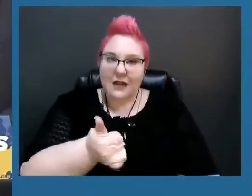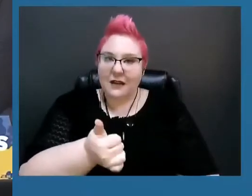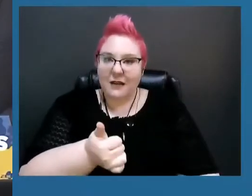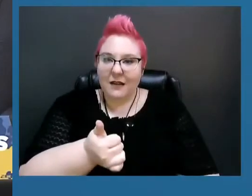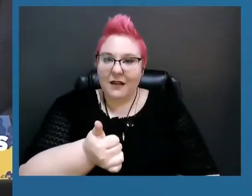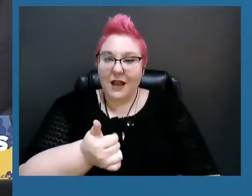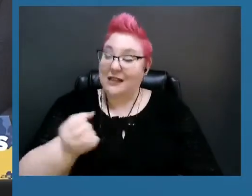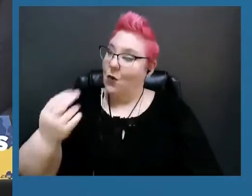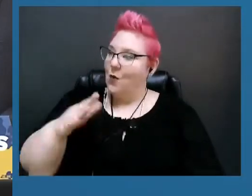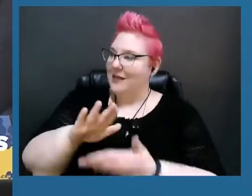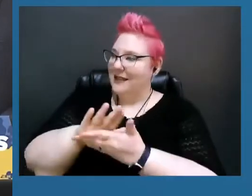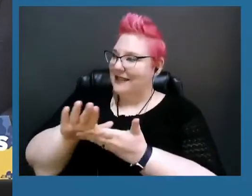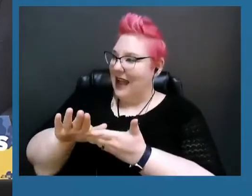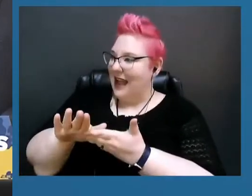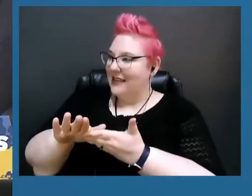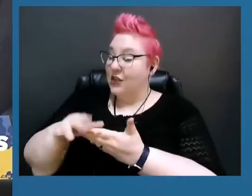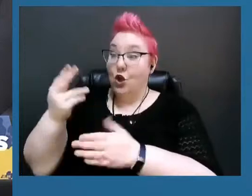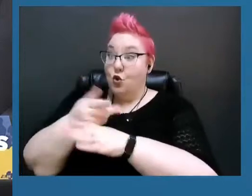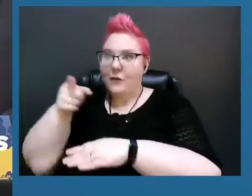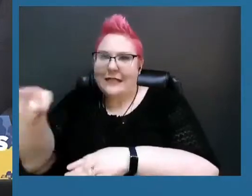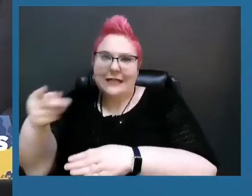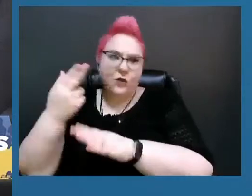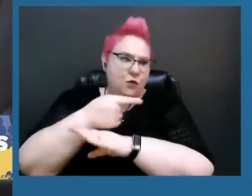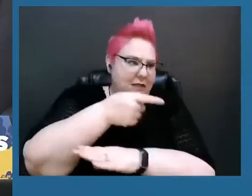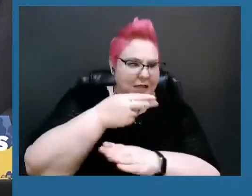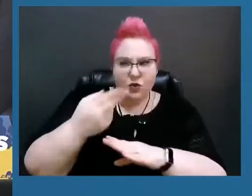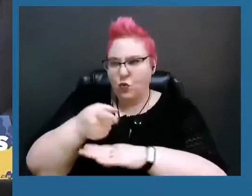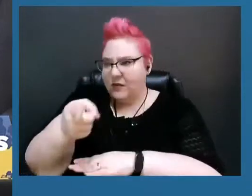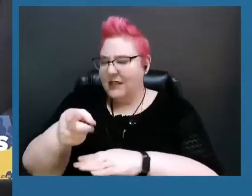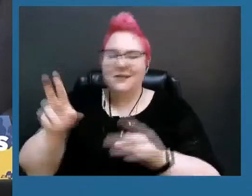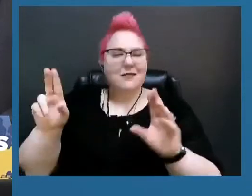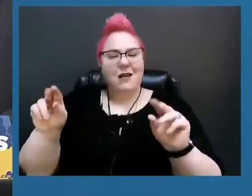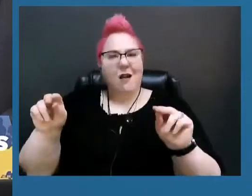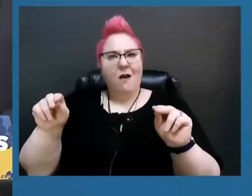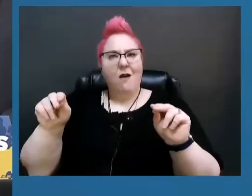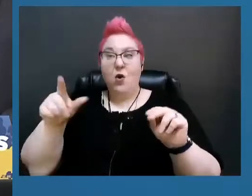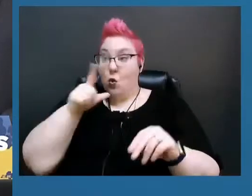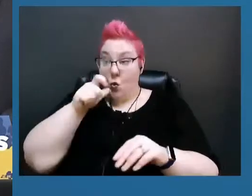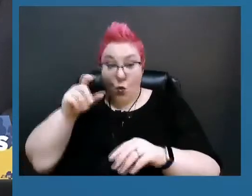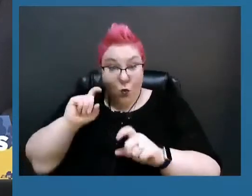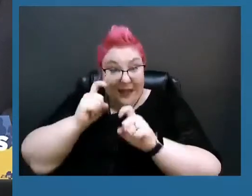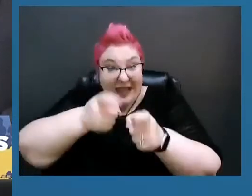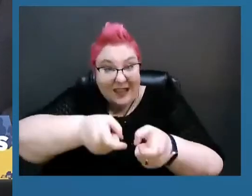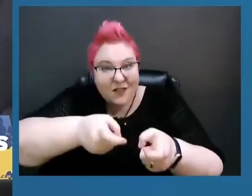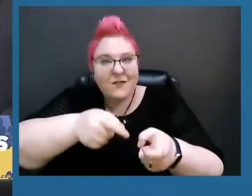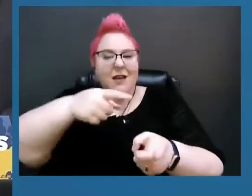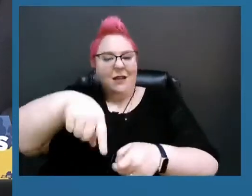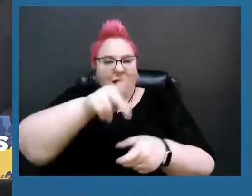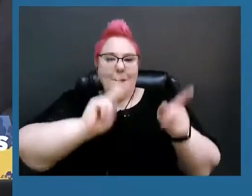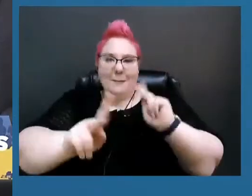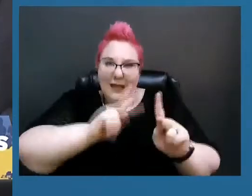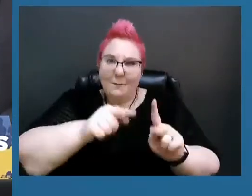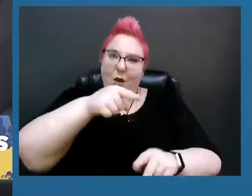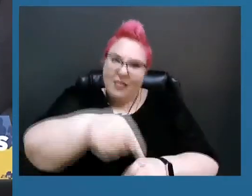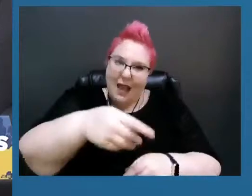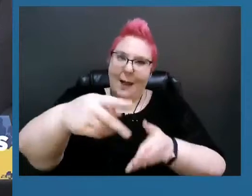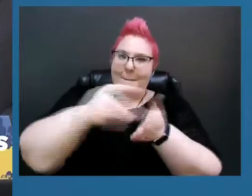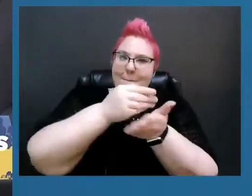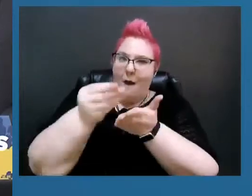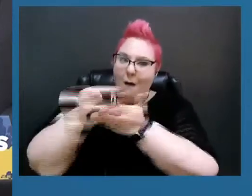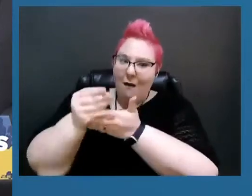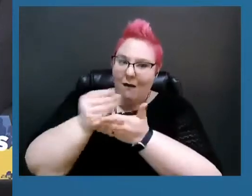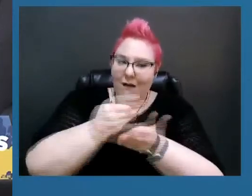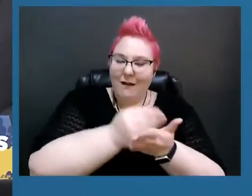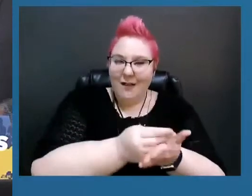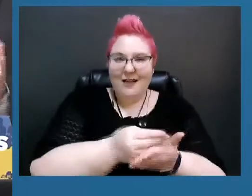is nice. Everybody's saying, oh, spend it over here, spend it over here. I said, no, you know we're going to spend it on? The people who gave us that extra money. You. That came